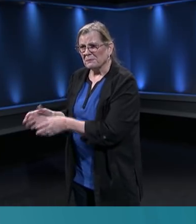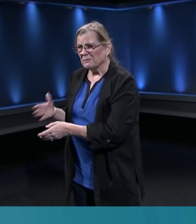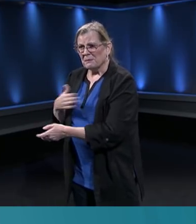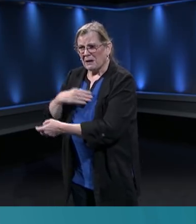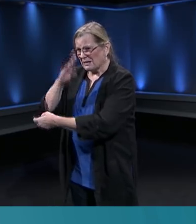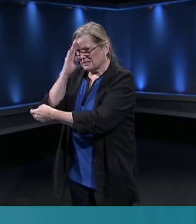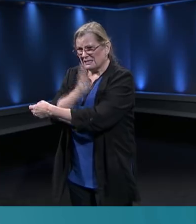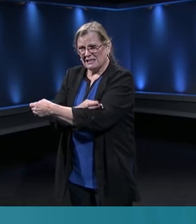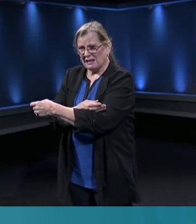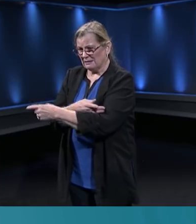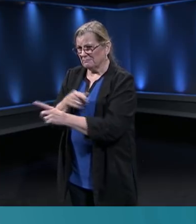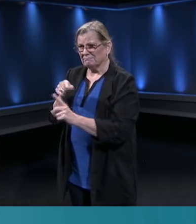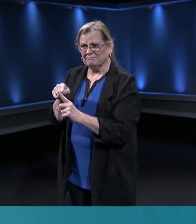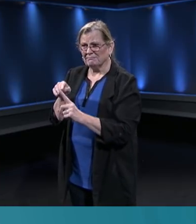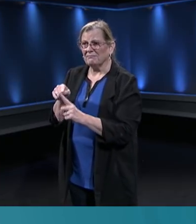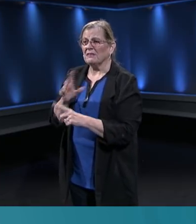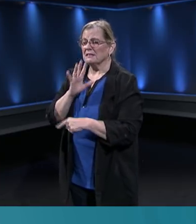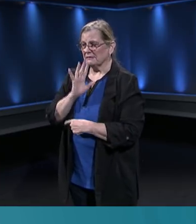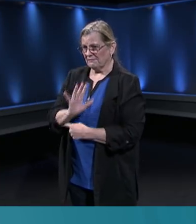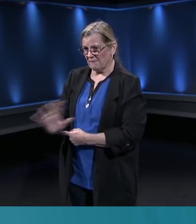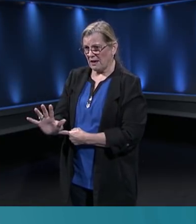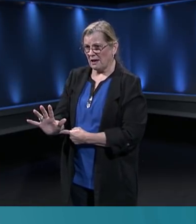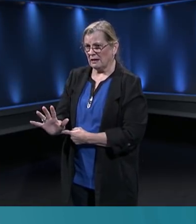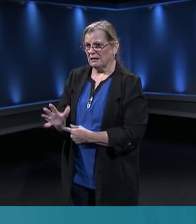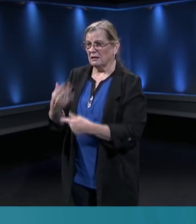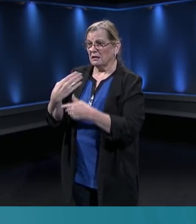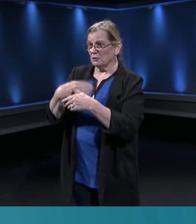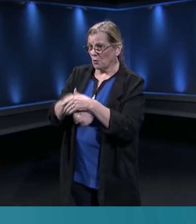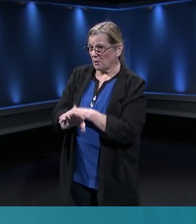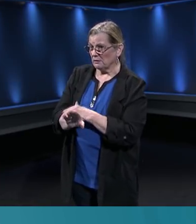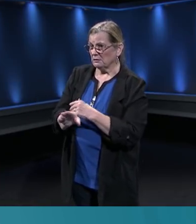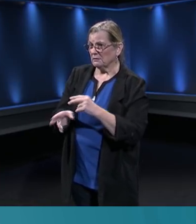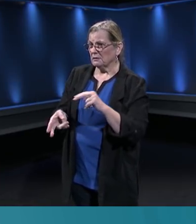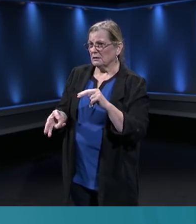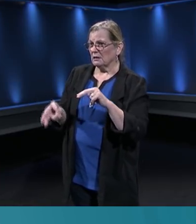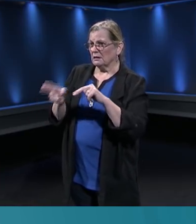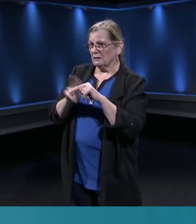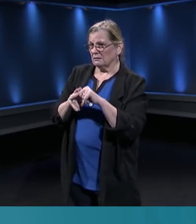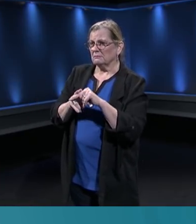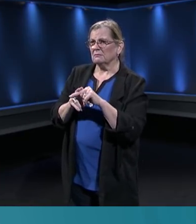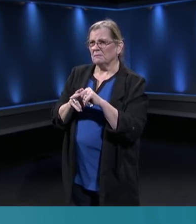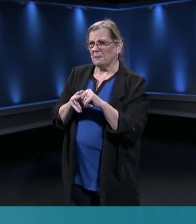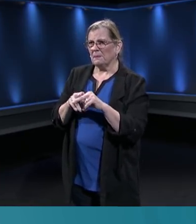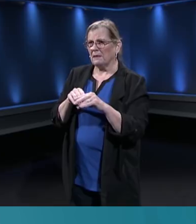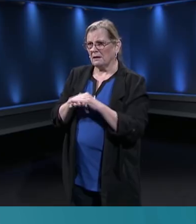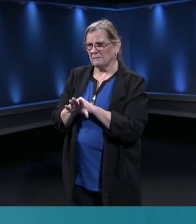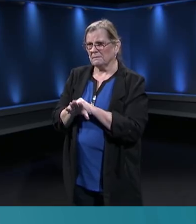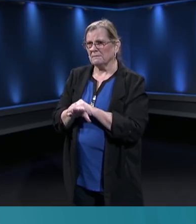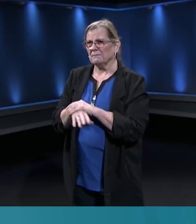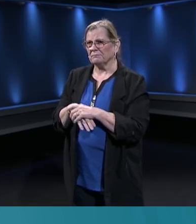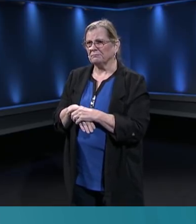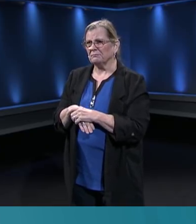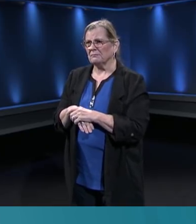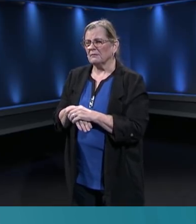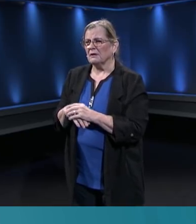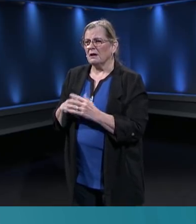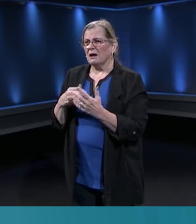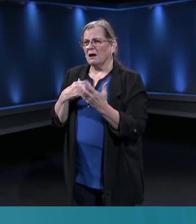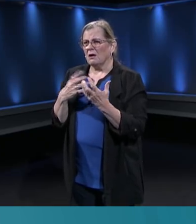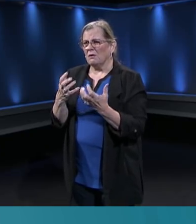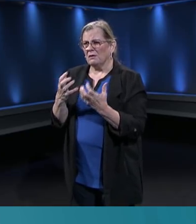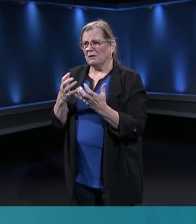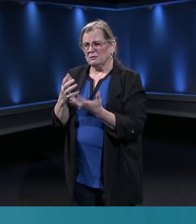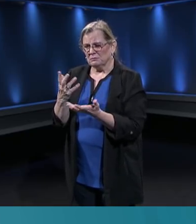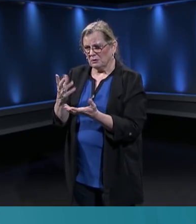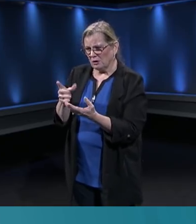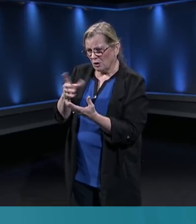an enhanced autism kindergarten class. I don't know how he's going to be able to do virtual learning. I want you to know this is a